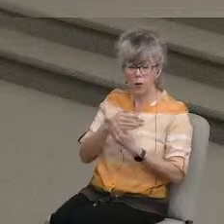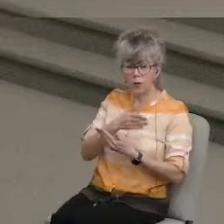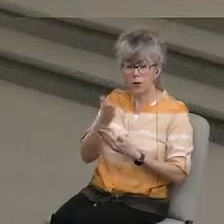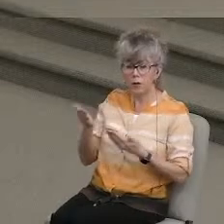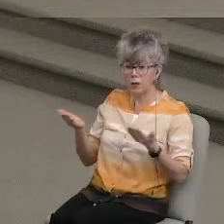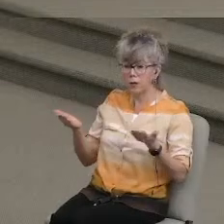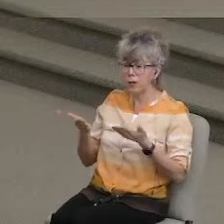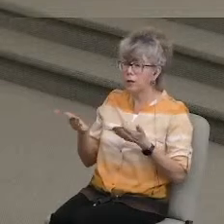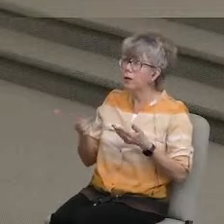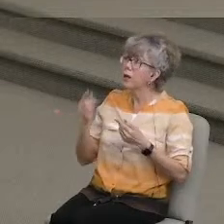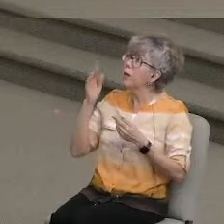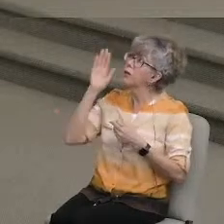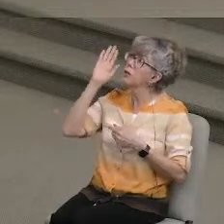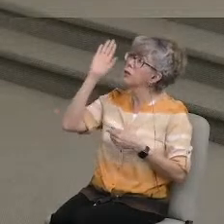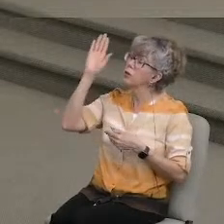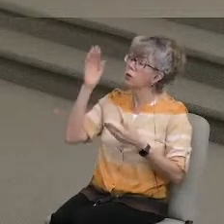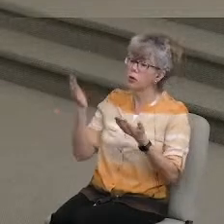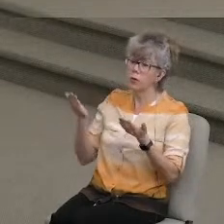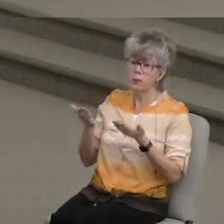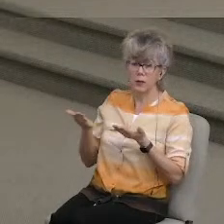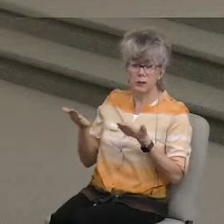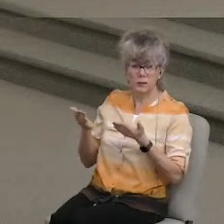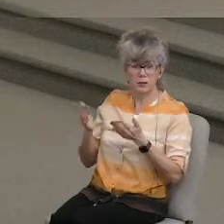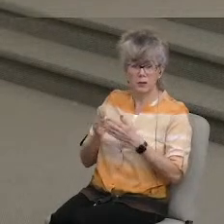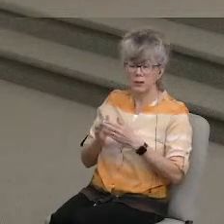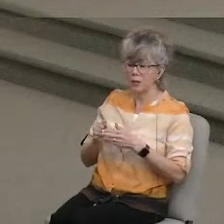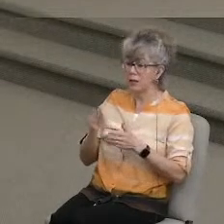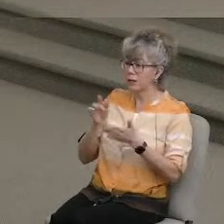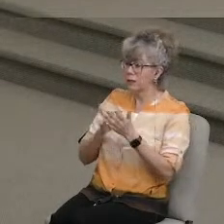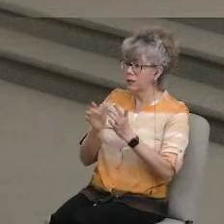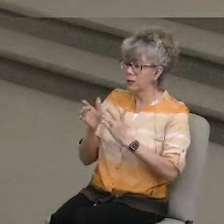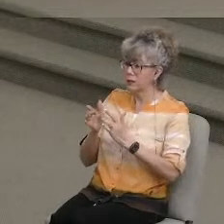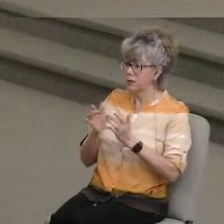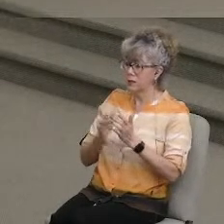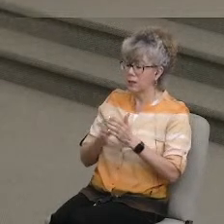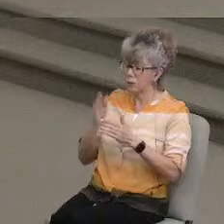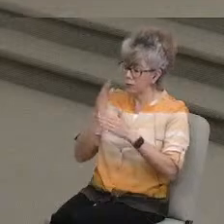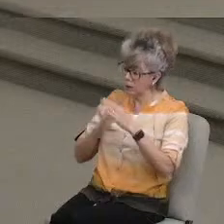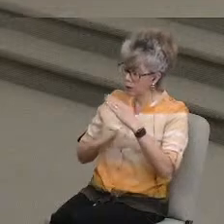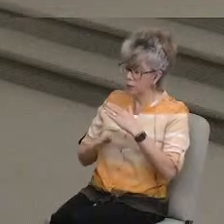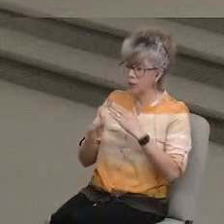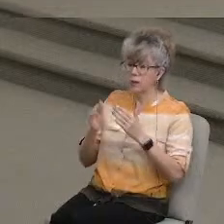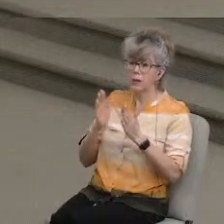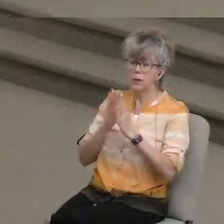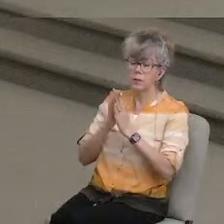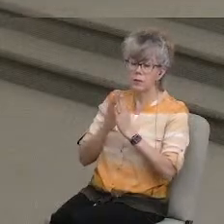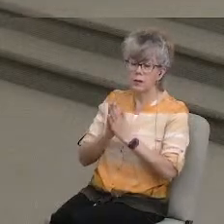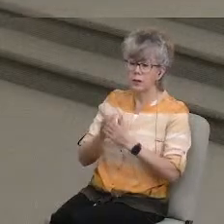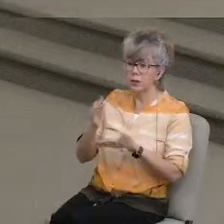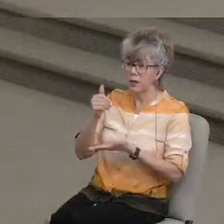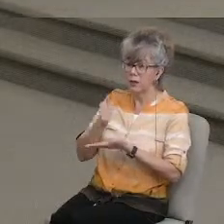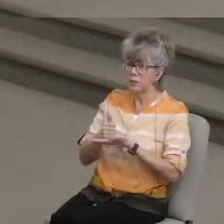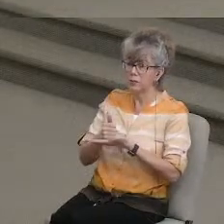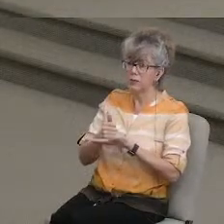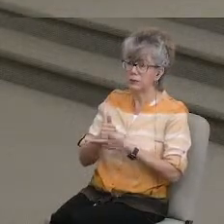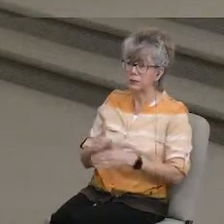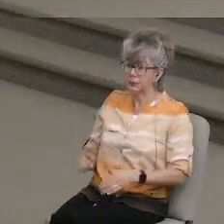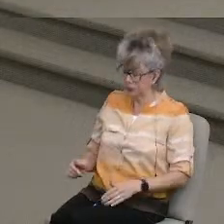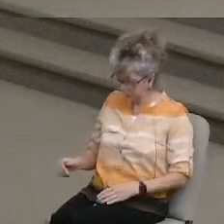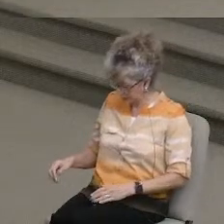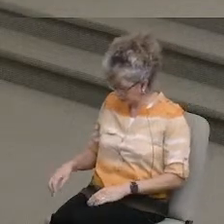presence, most importantly. In Jesus' name we humbly pray. Amen.